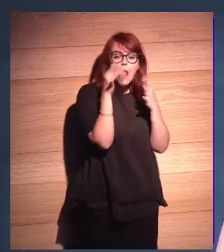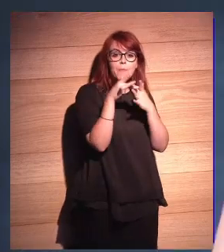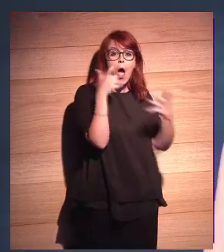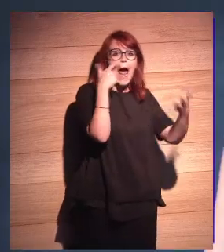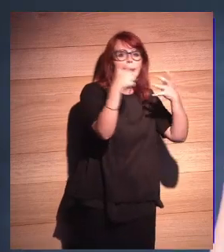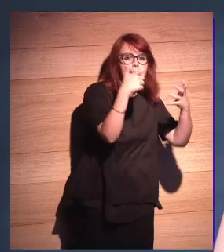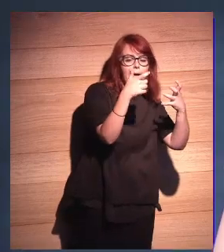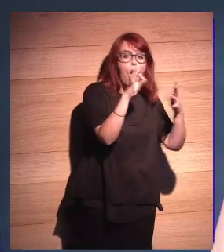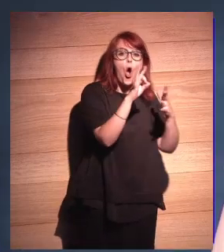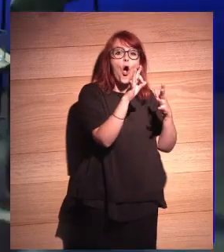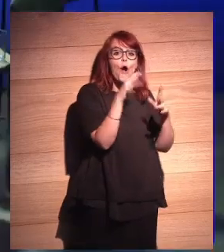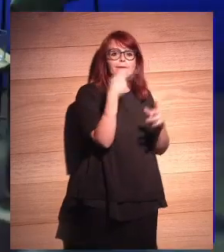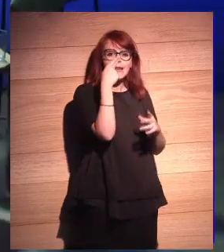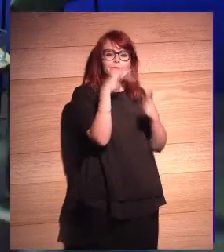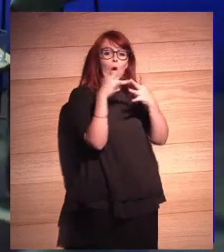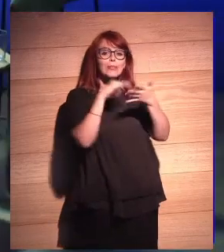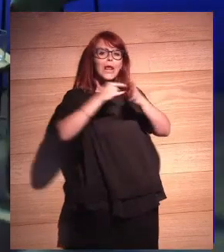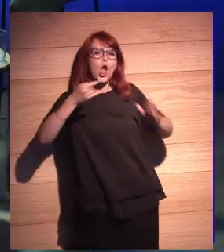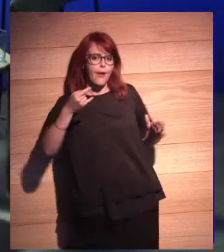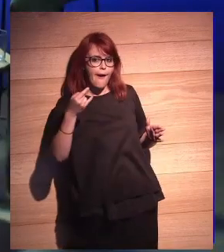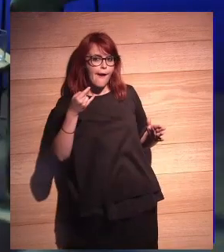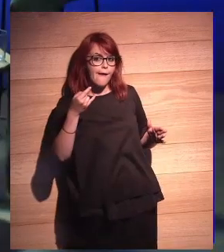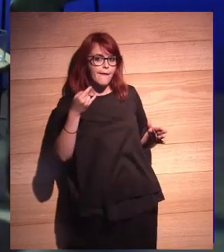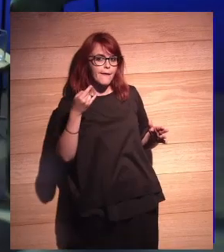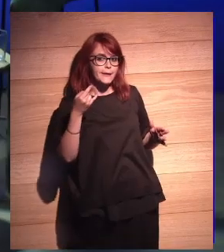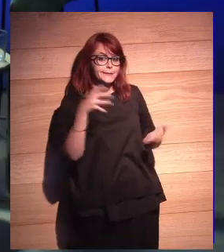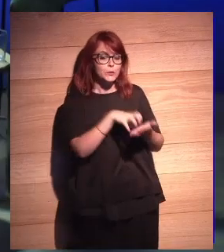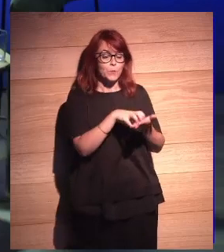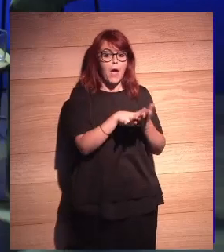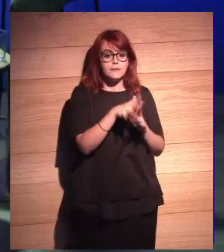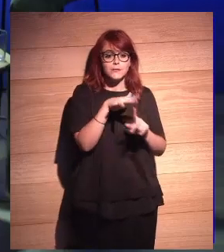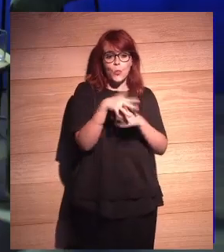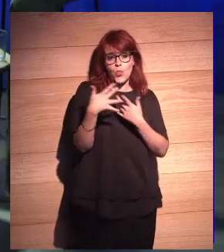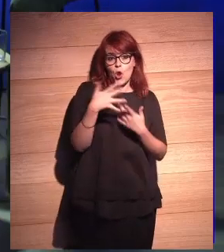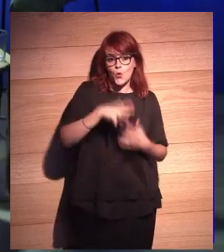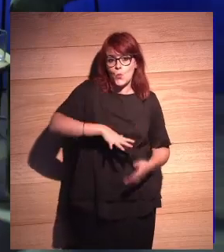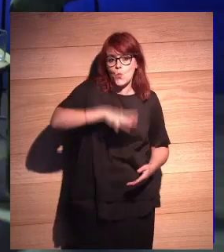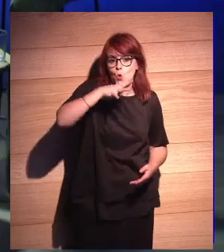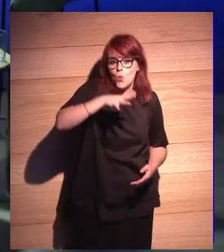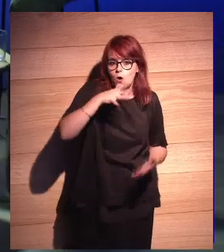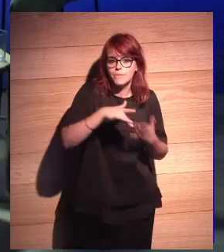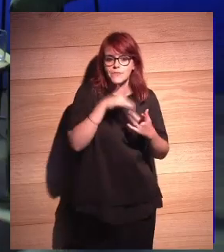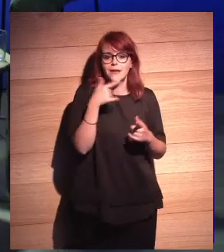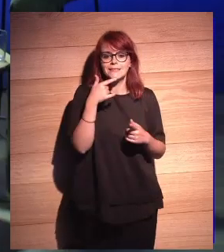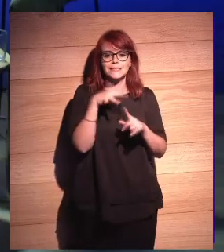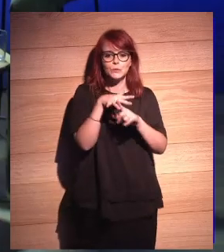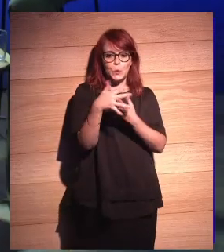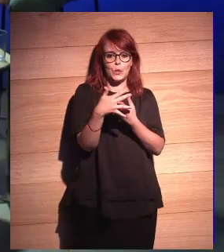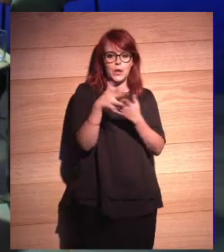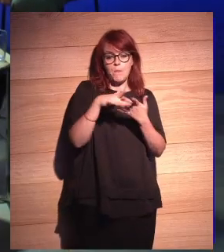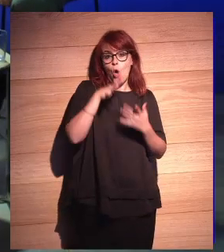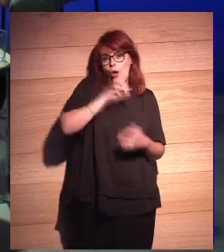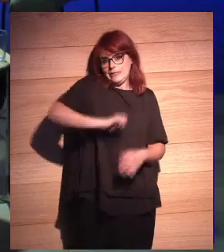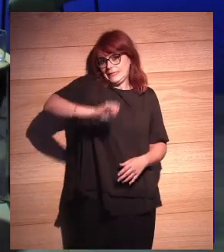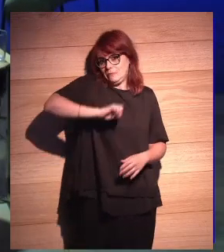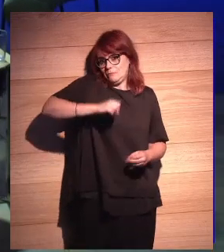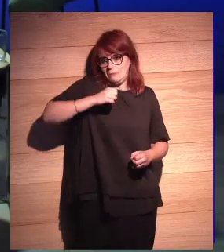interest in the work of art itself. Well, I think technology really gets old very quickly, so the wow